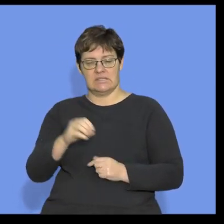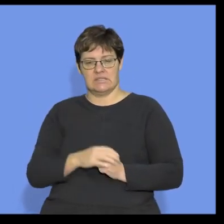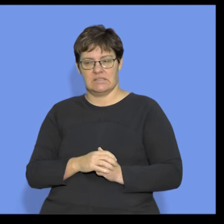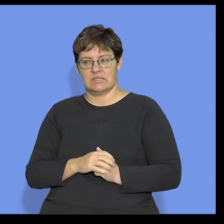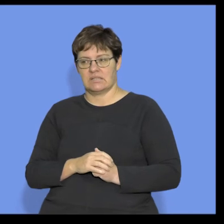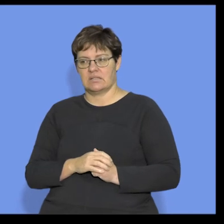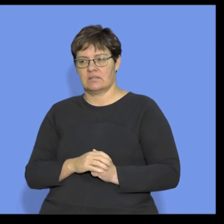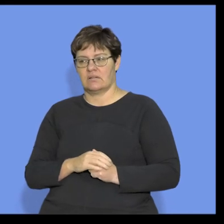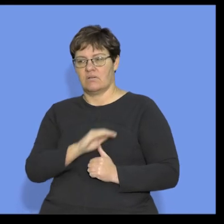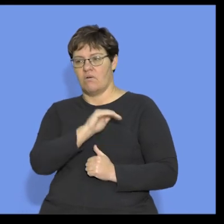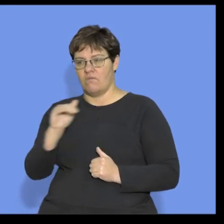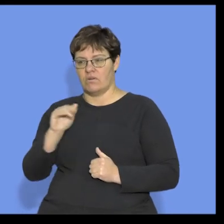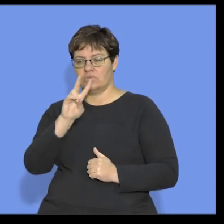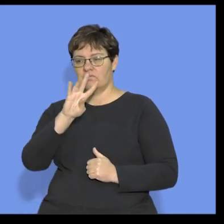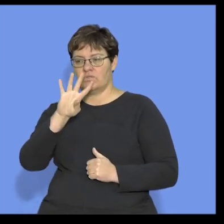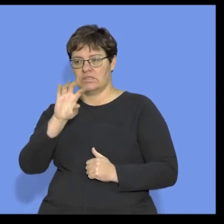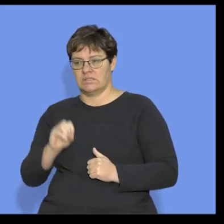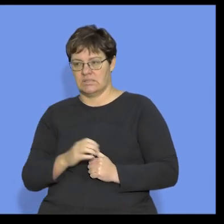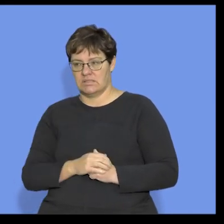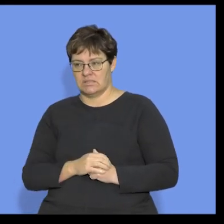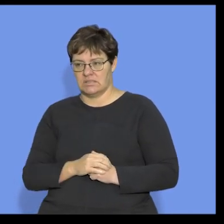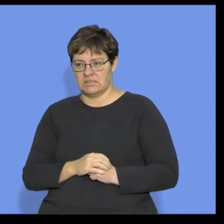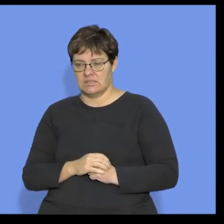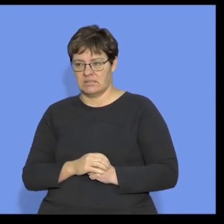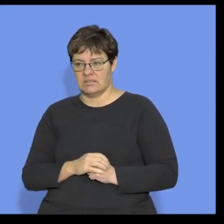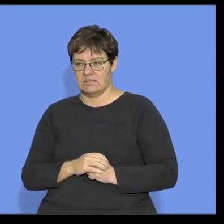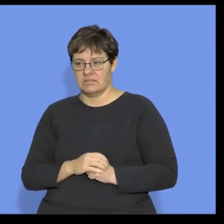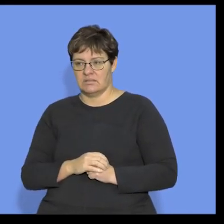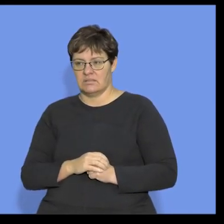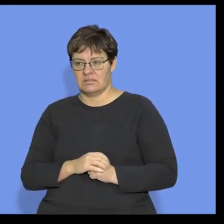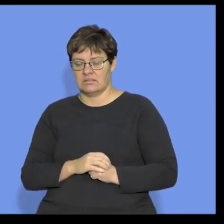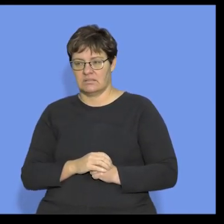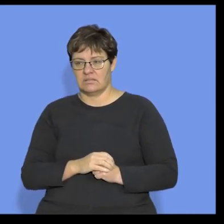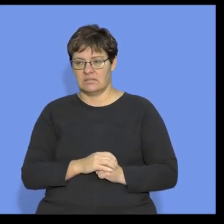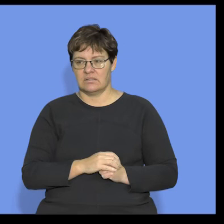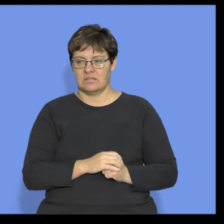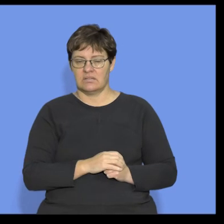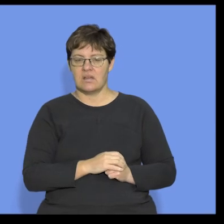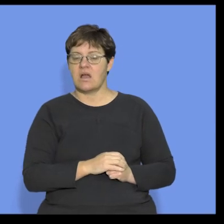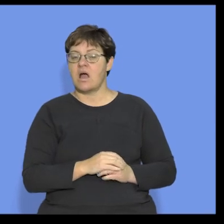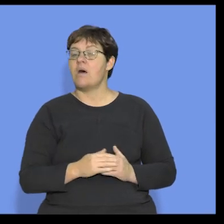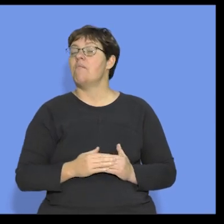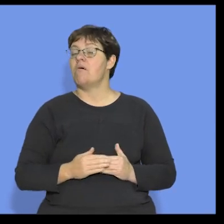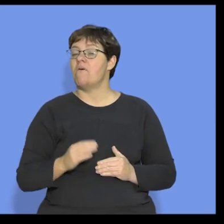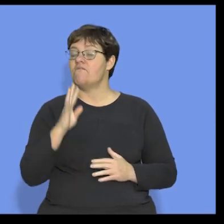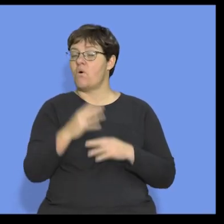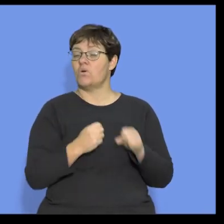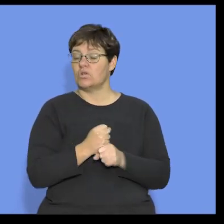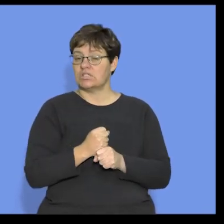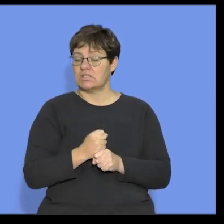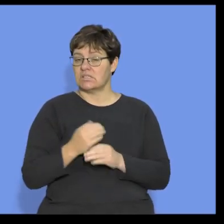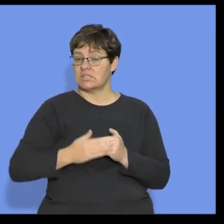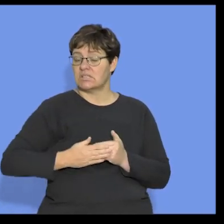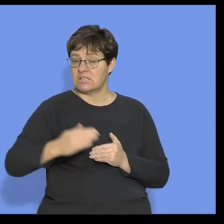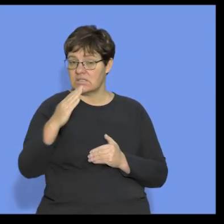is 120 over 240, which we have it there. A tree lives beyond 4